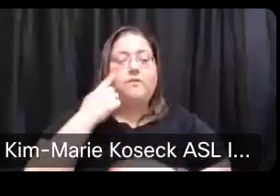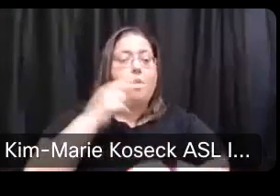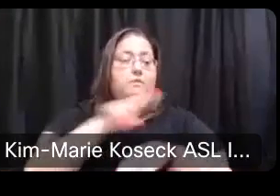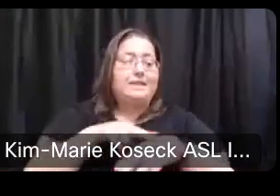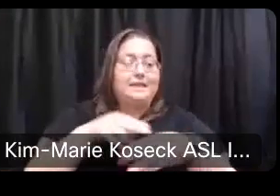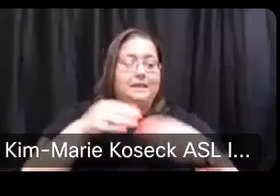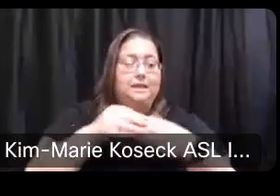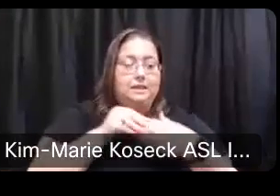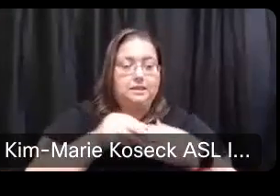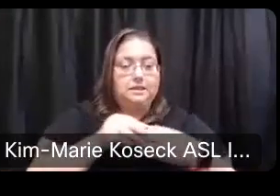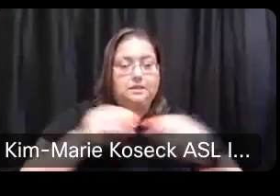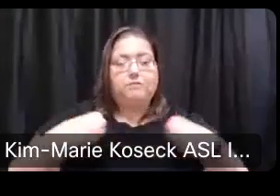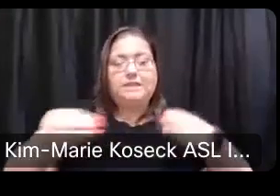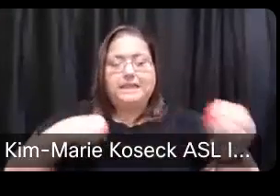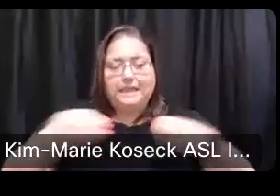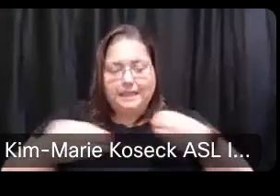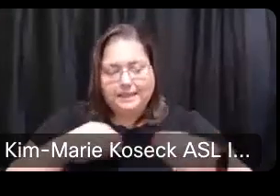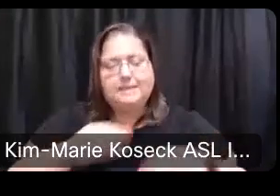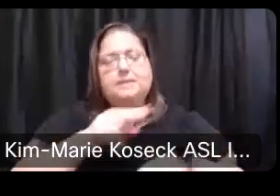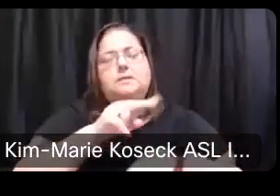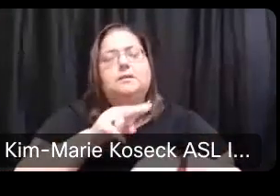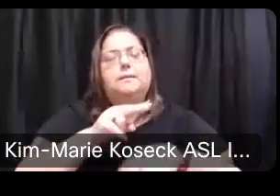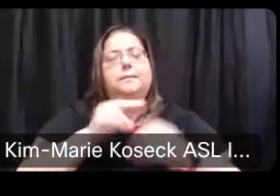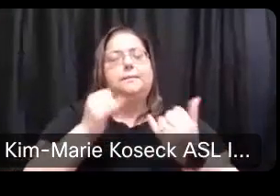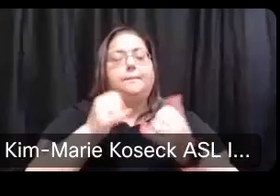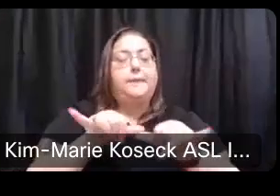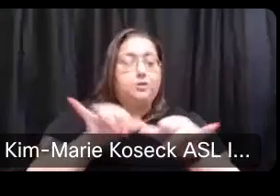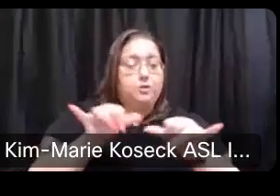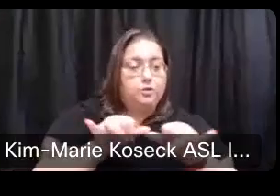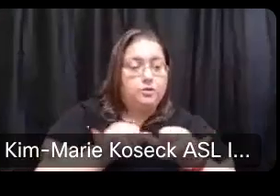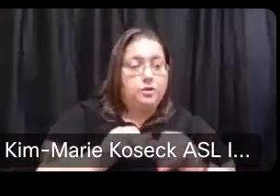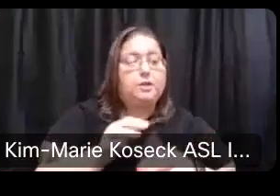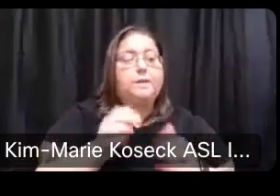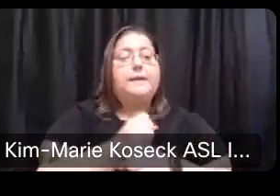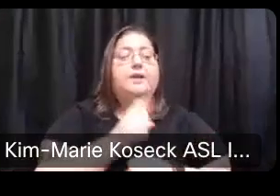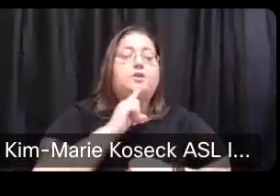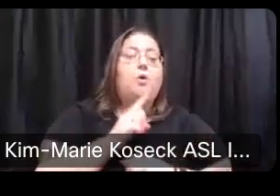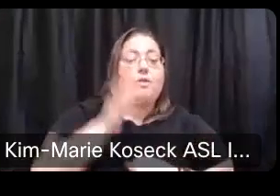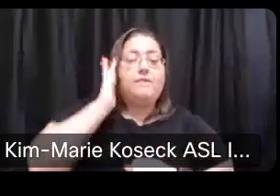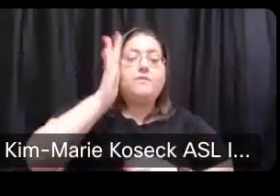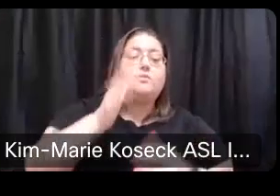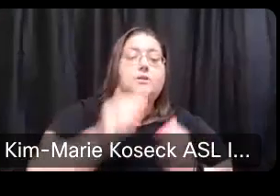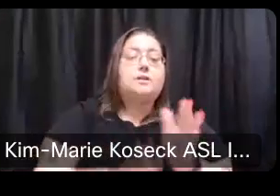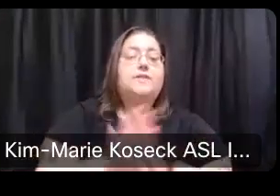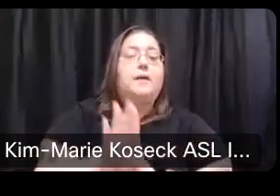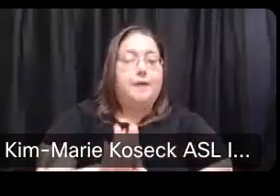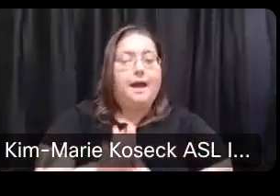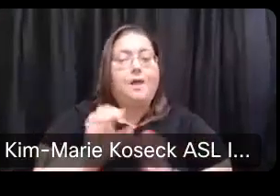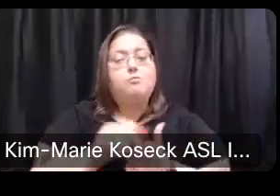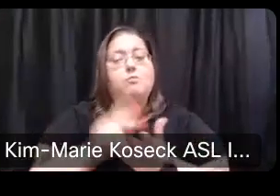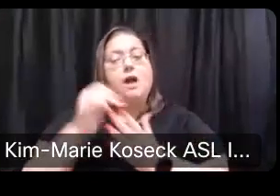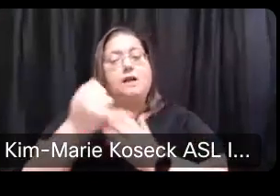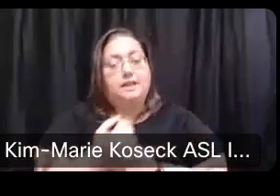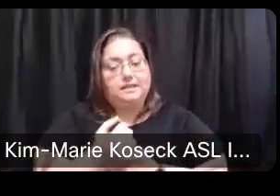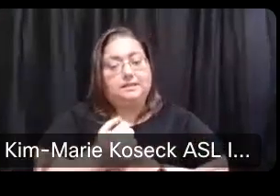5, integrate resilience considerations into all planning processes to ensure that future developments and projects account for